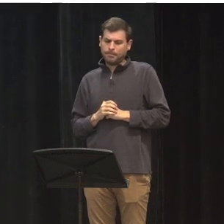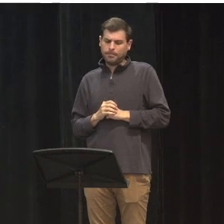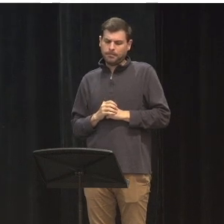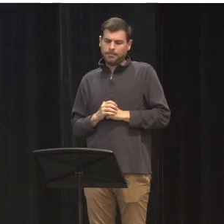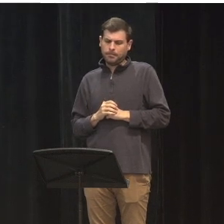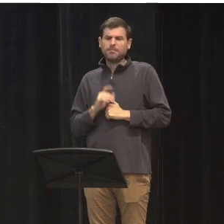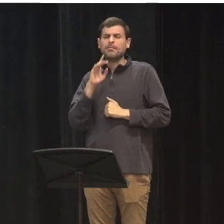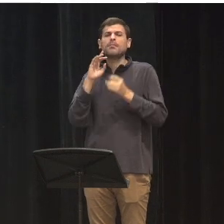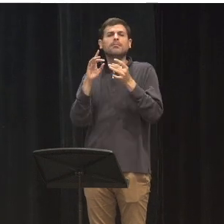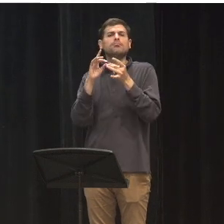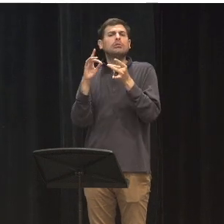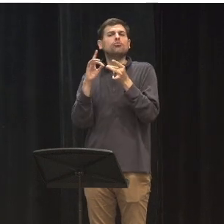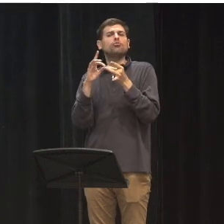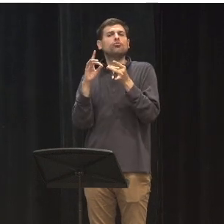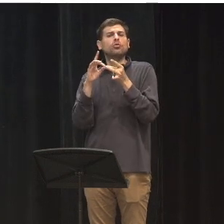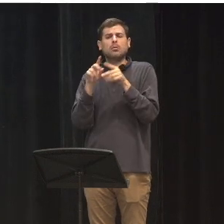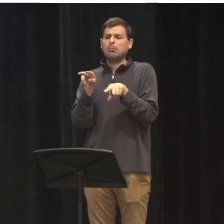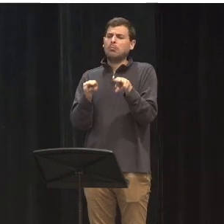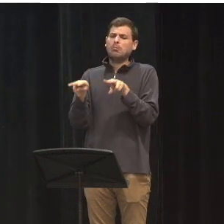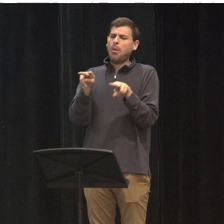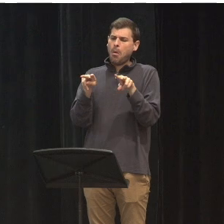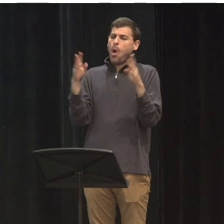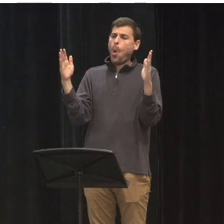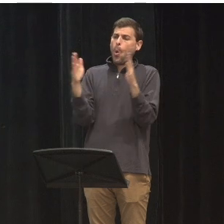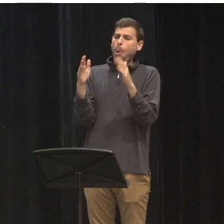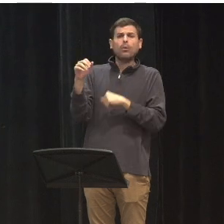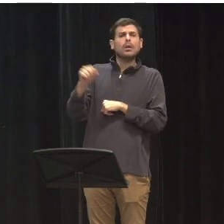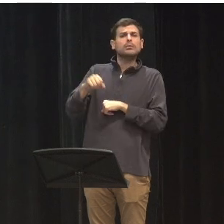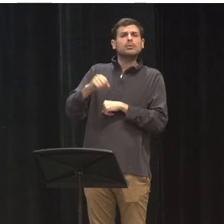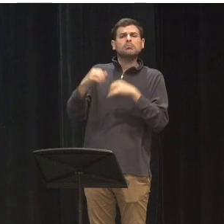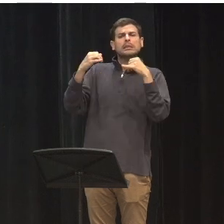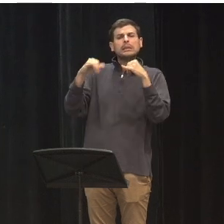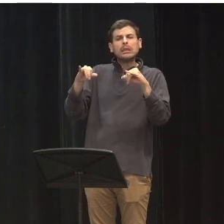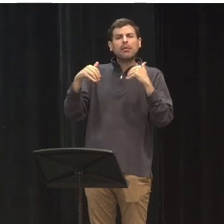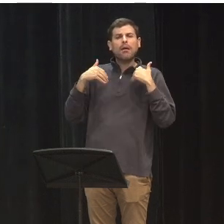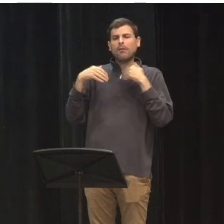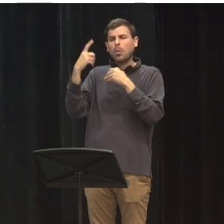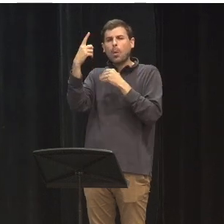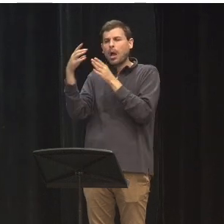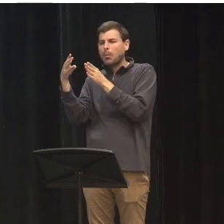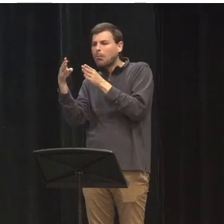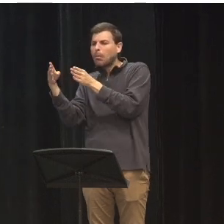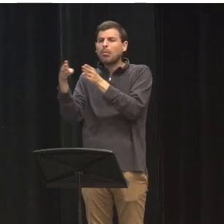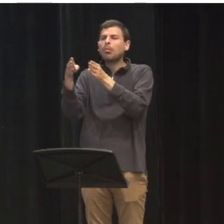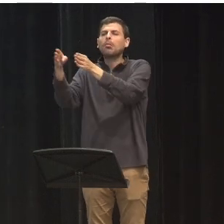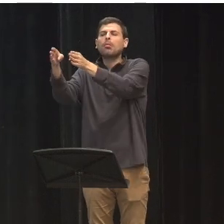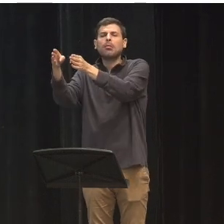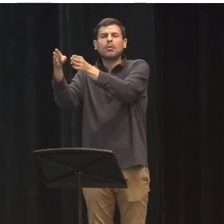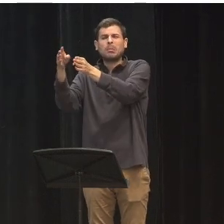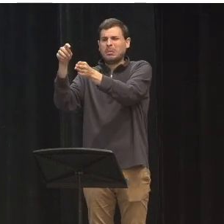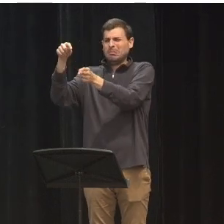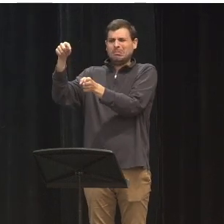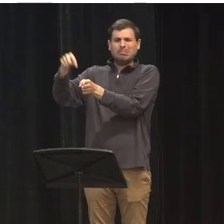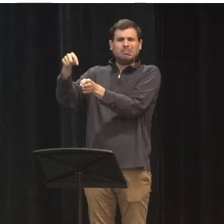there's still a smaller but clear path provided, but it does not share what